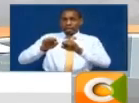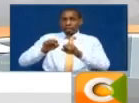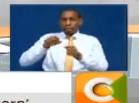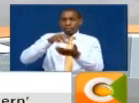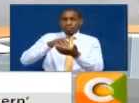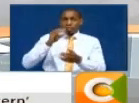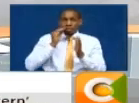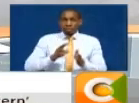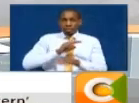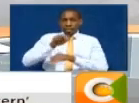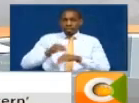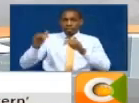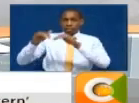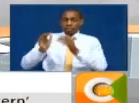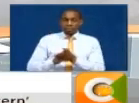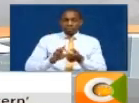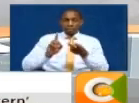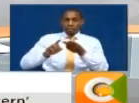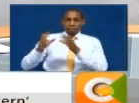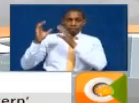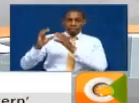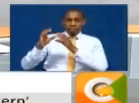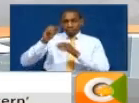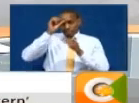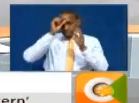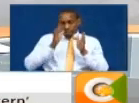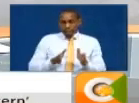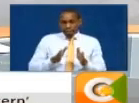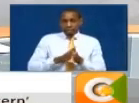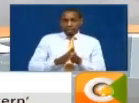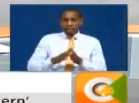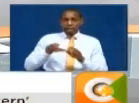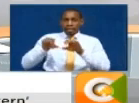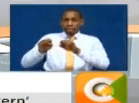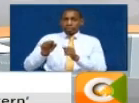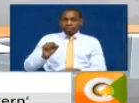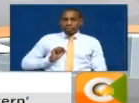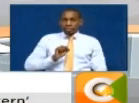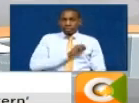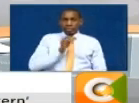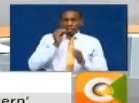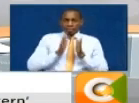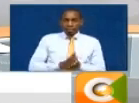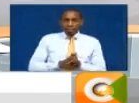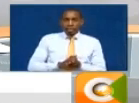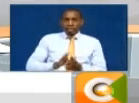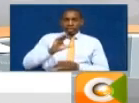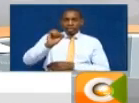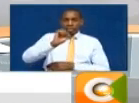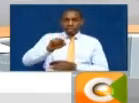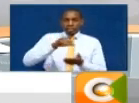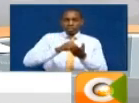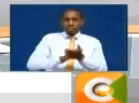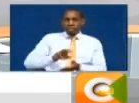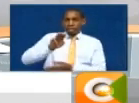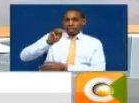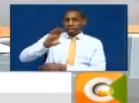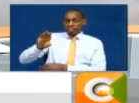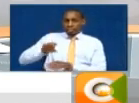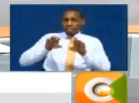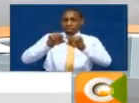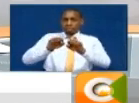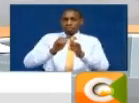of the National Assembly, Kilifi Governor Amazon Kiingi for Senate Speaker, and reserves one cabinet position for Maendeleo Chap Chap